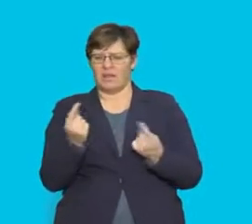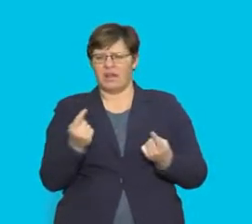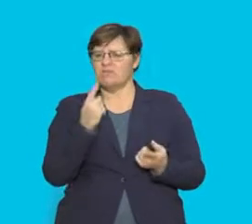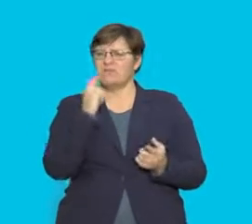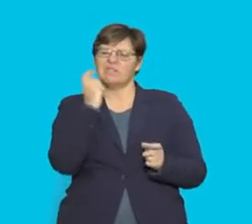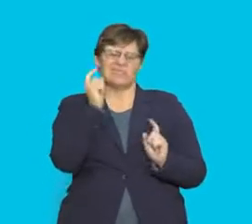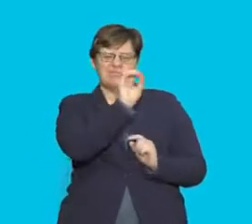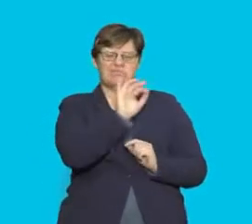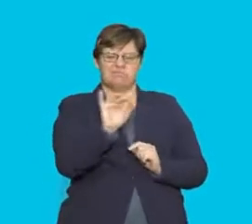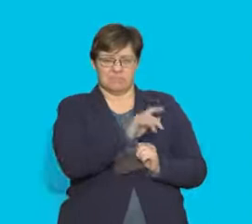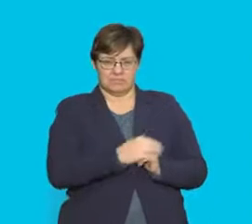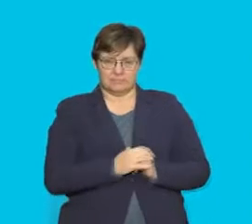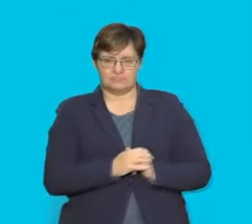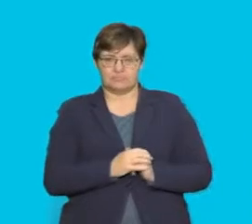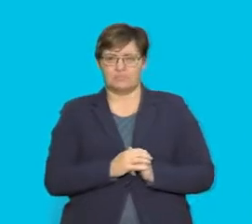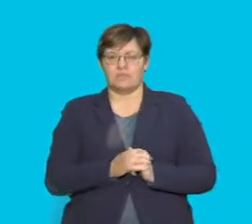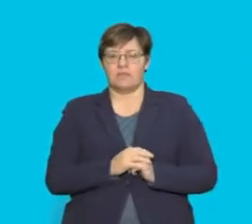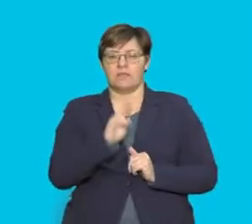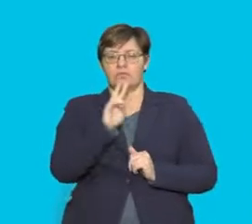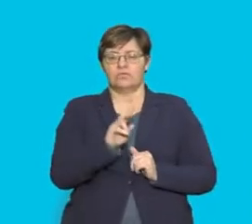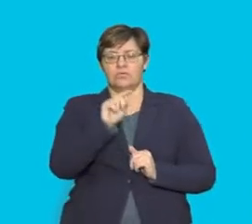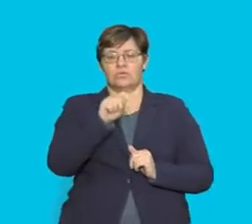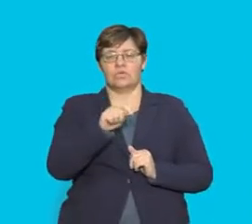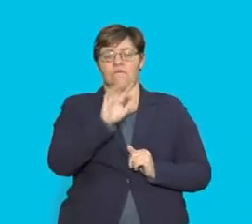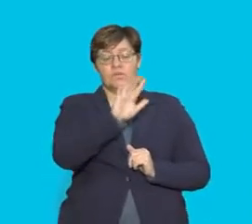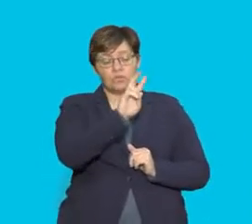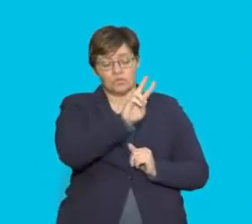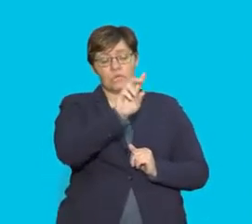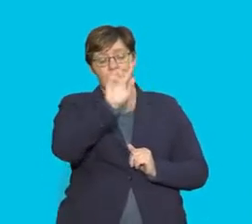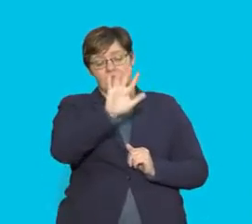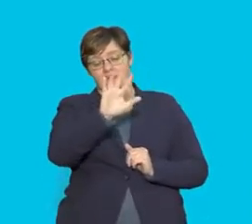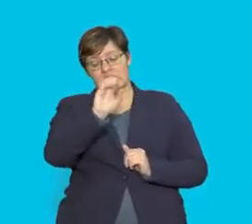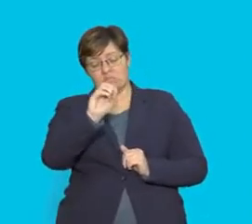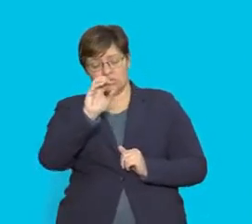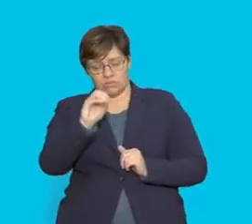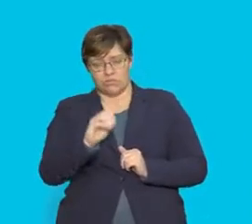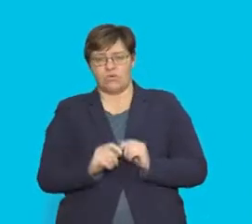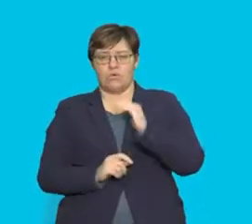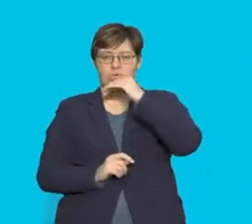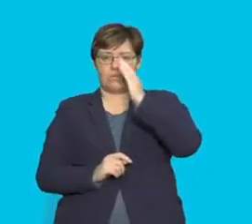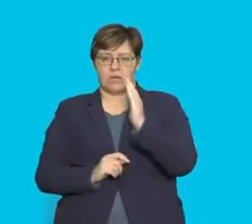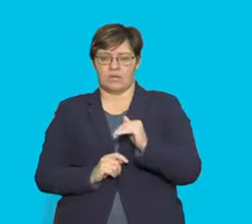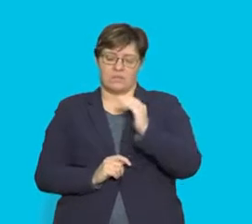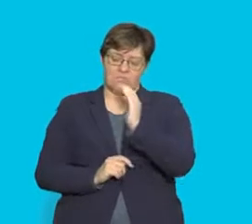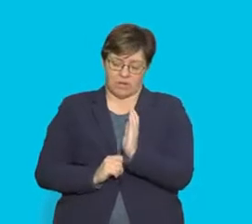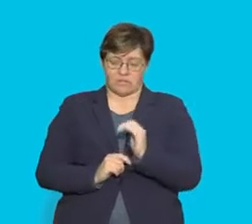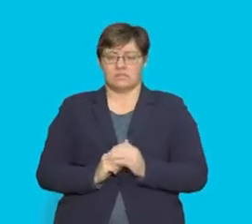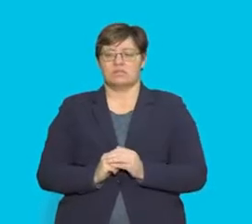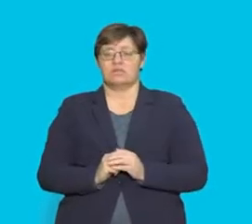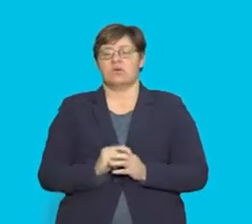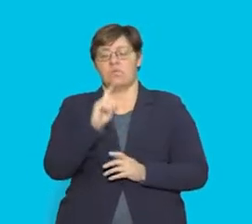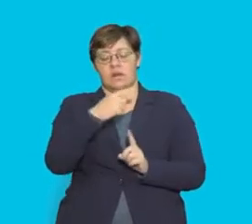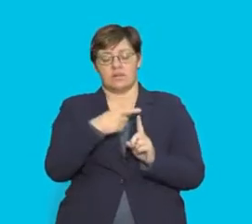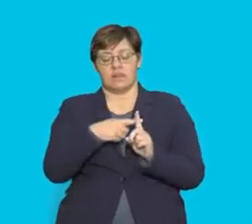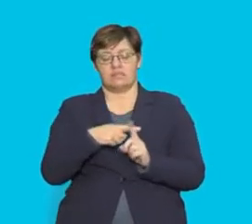that manually. So this is 2.5. Open bracket, another bracket, 1